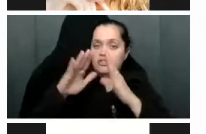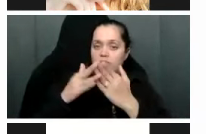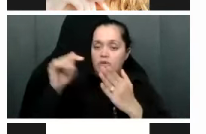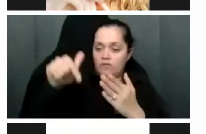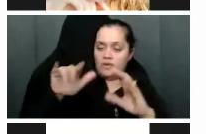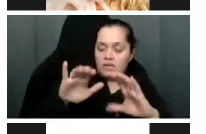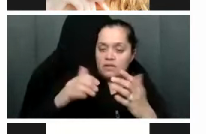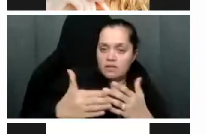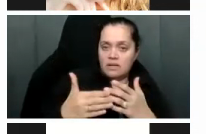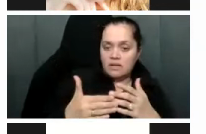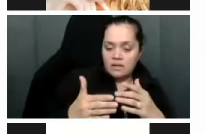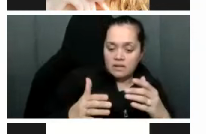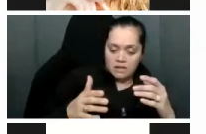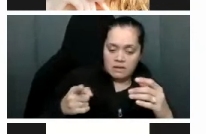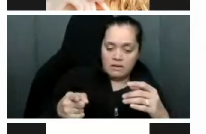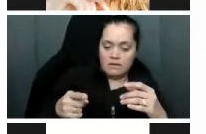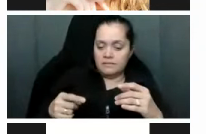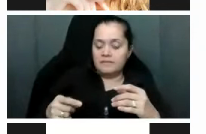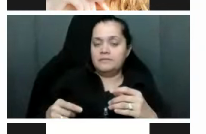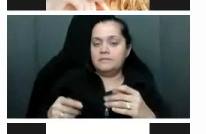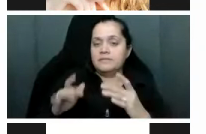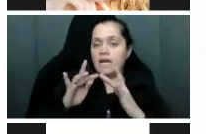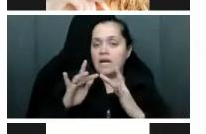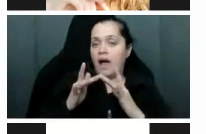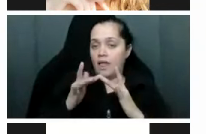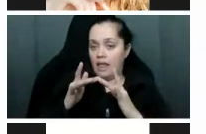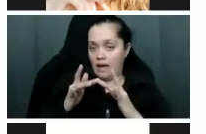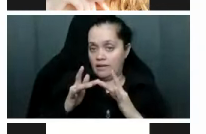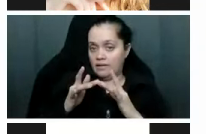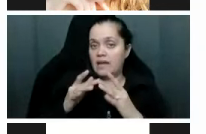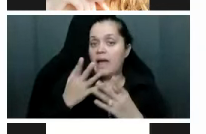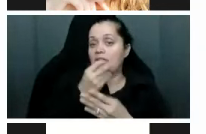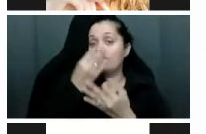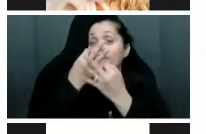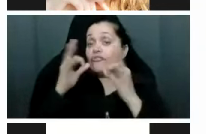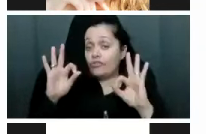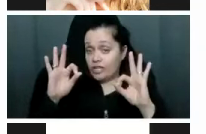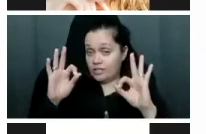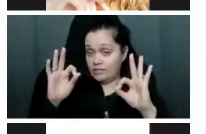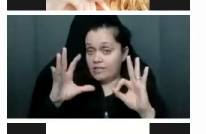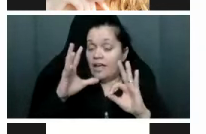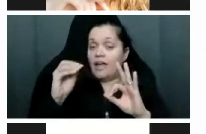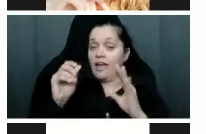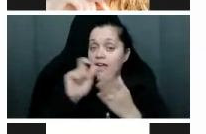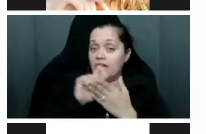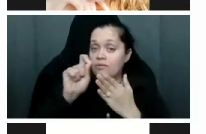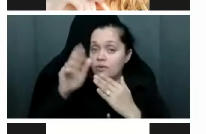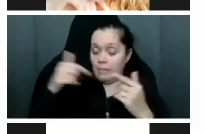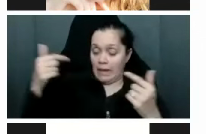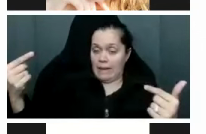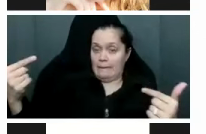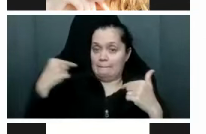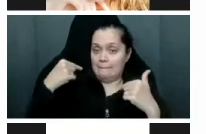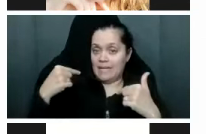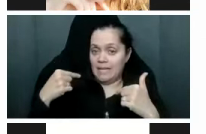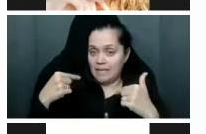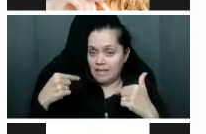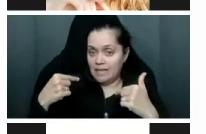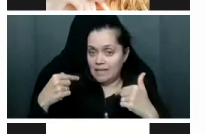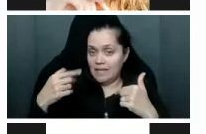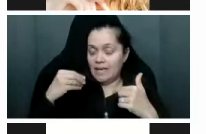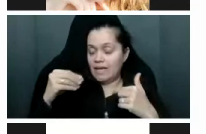class. It is online and it is free. And it was written by me and